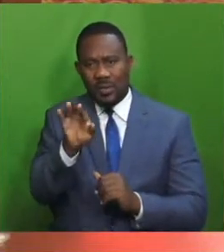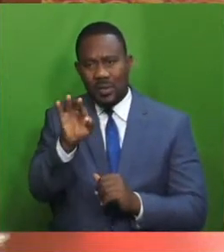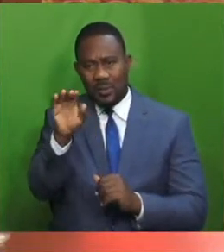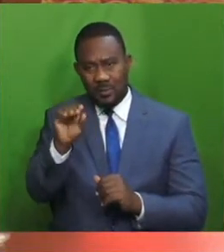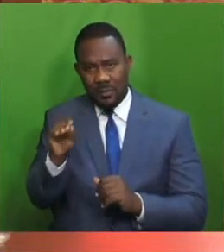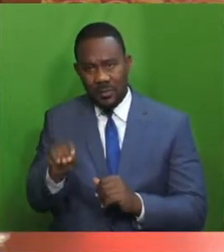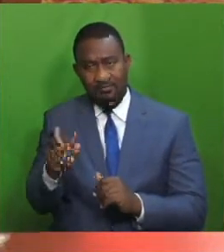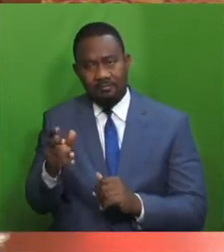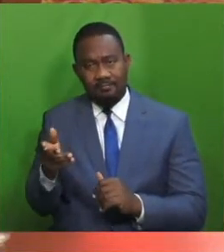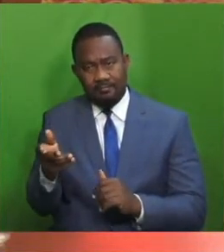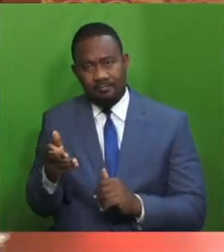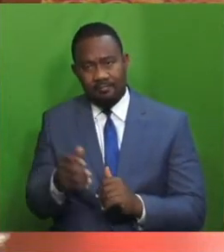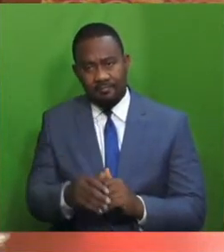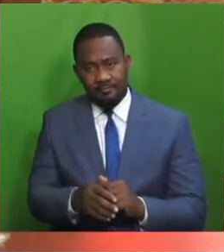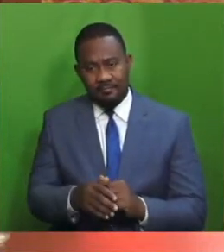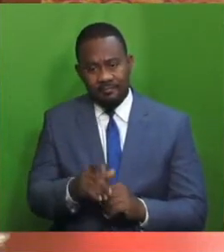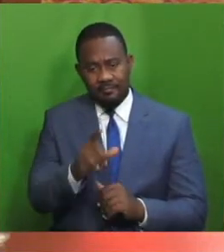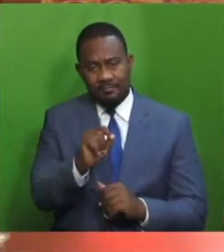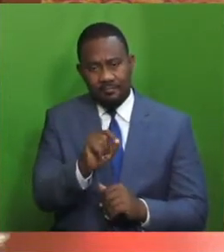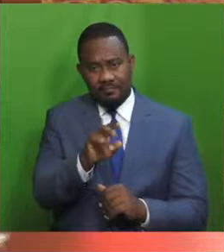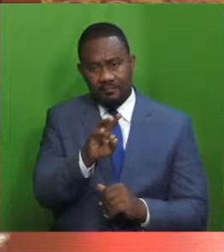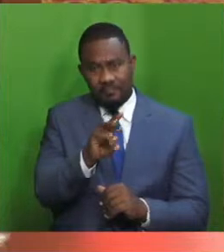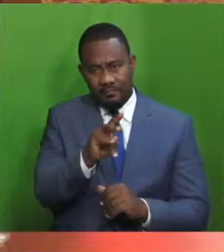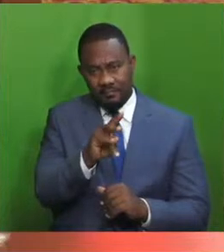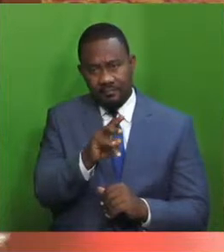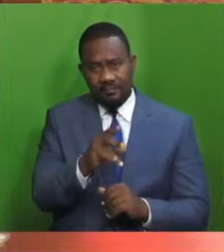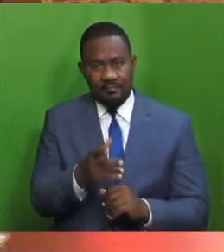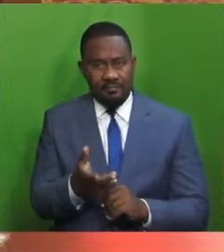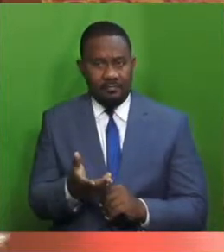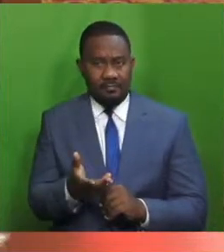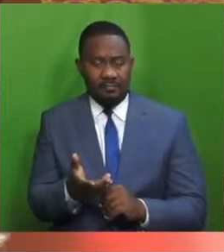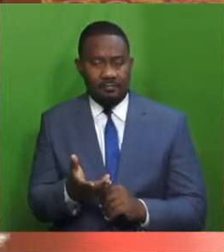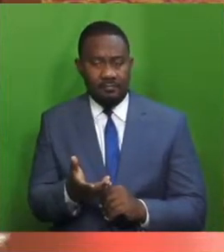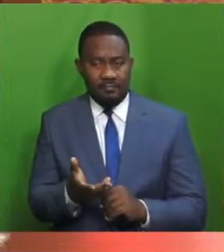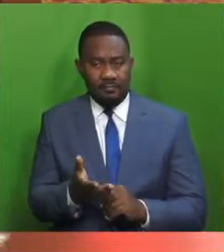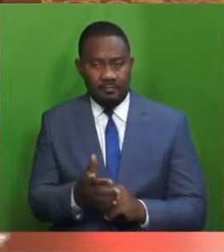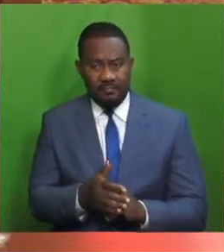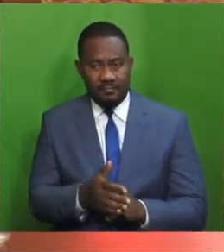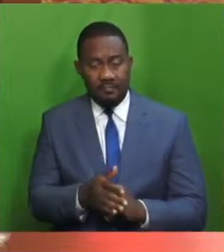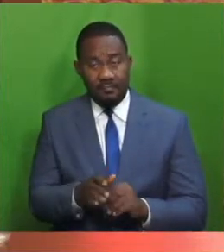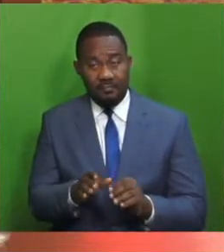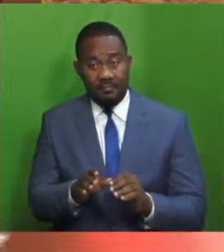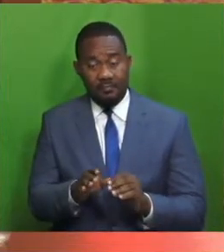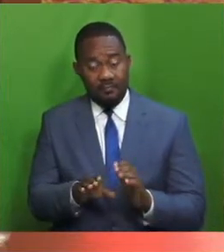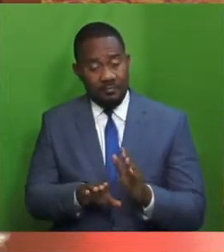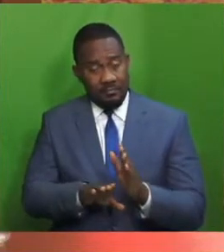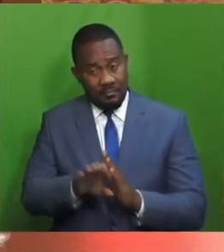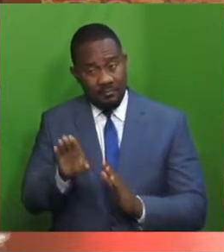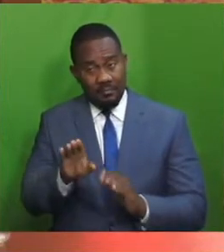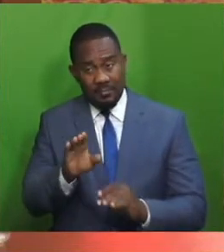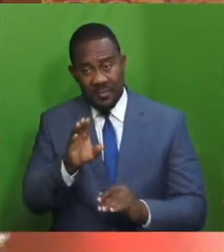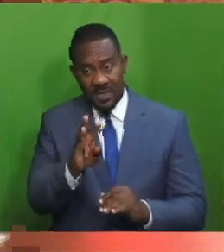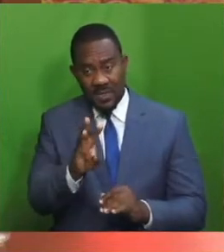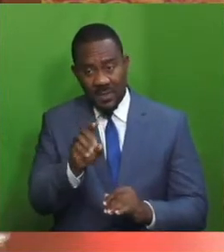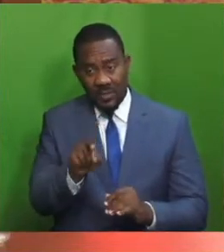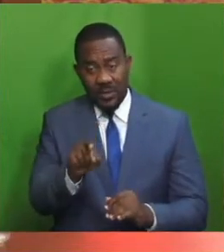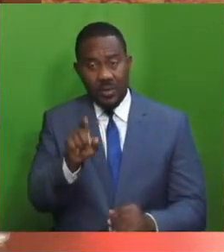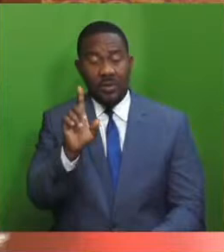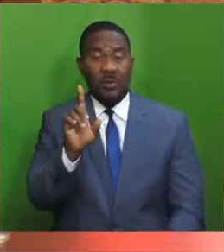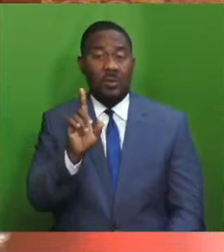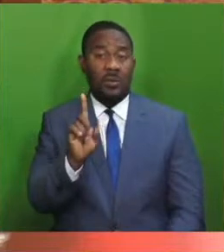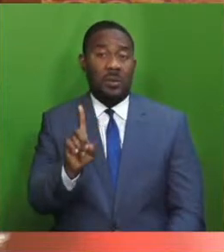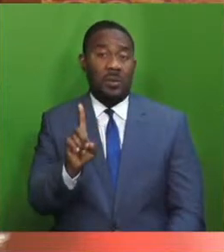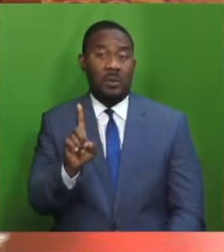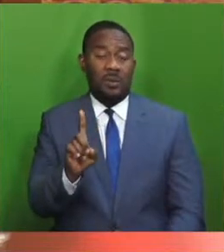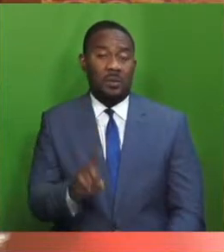could register. 2017, under MPP, it grew to 6.1.